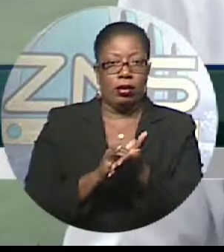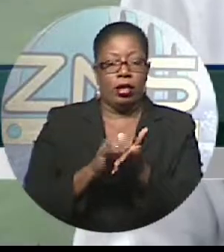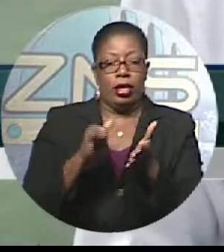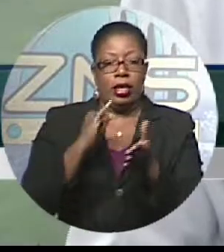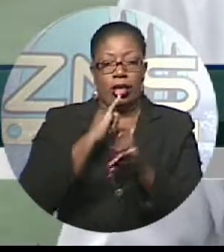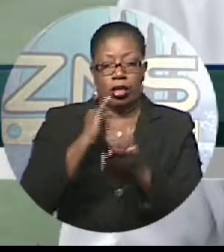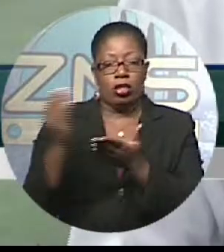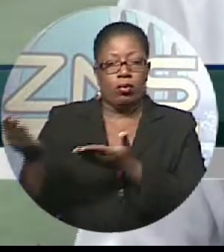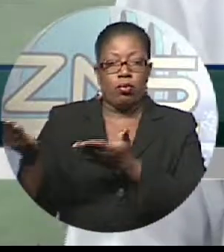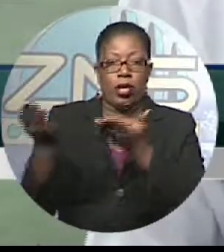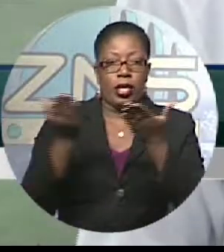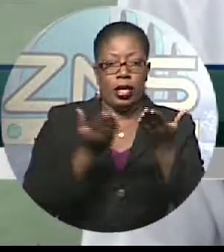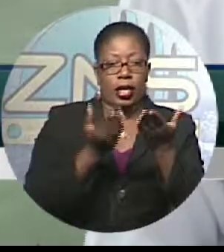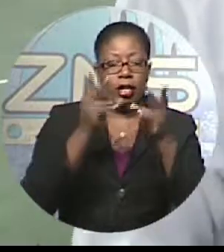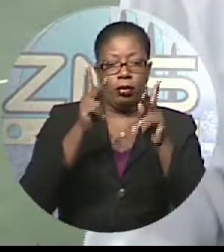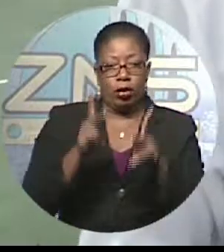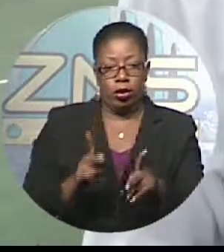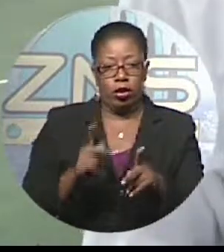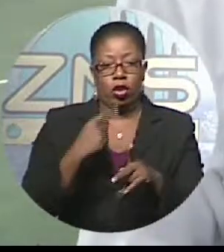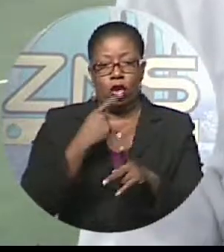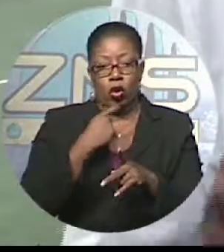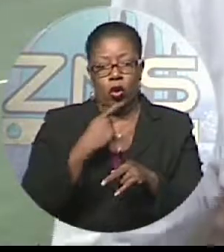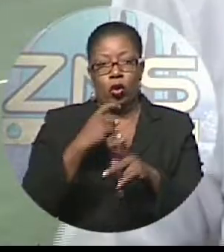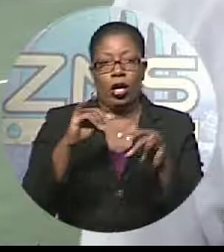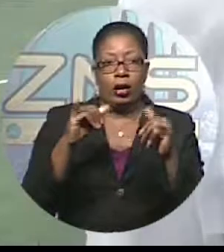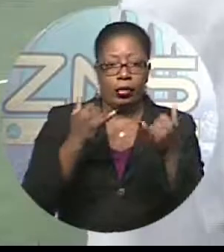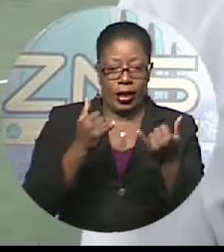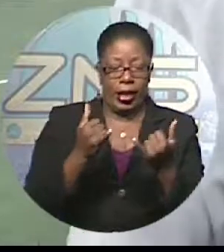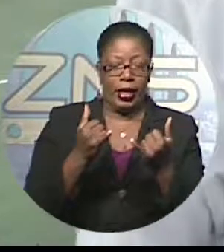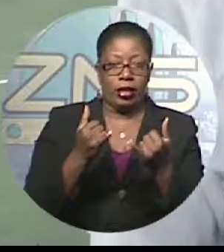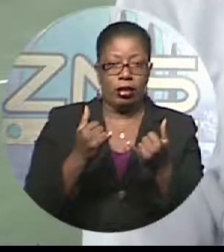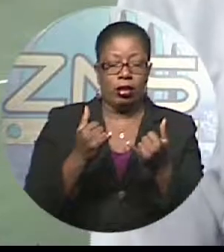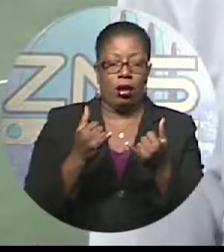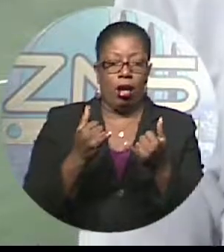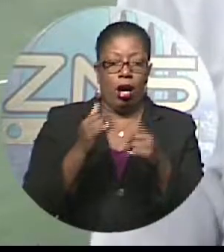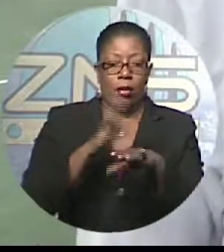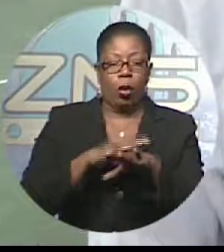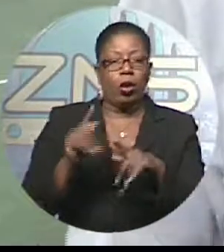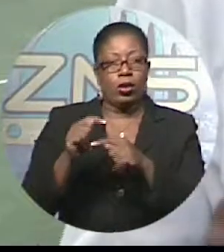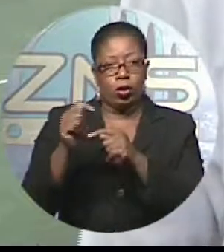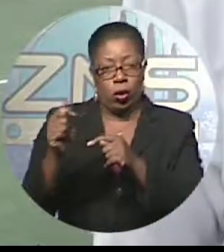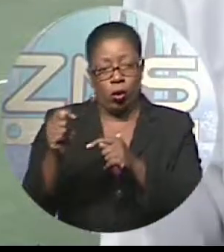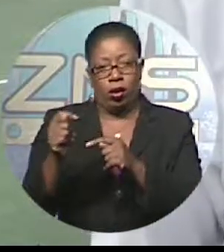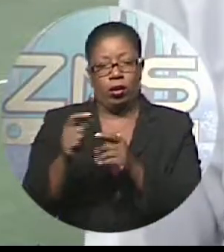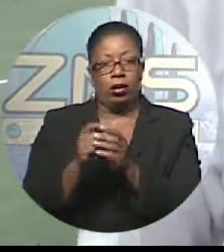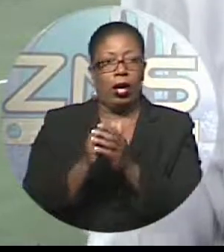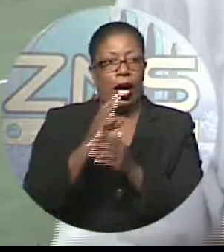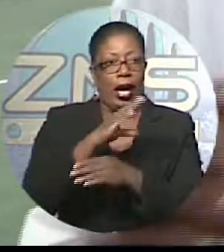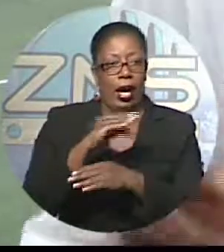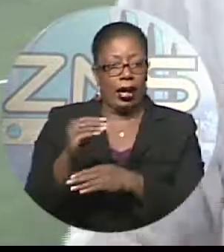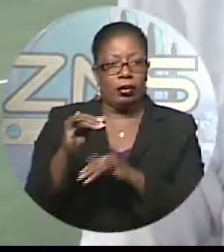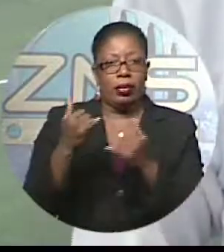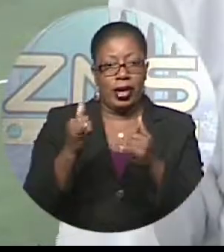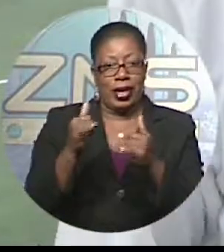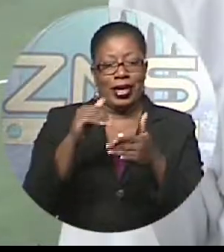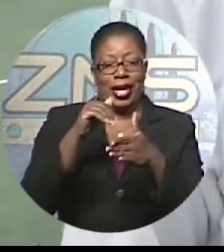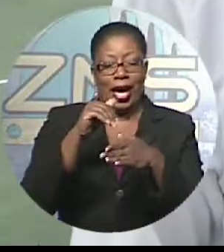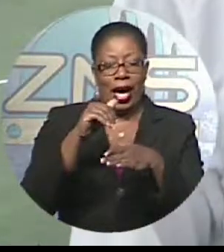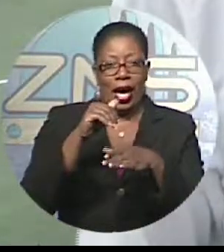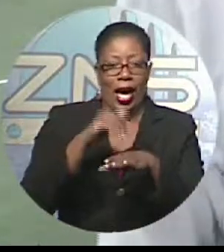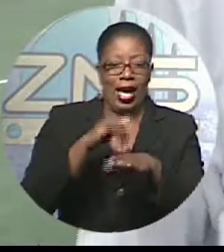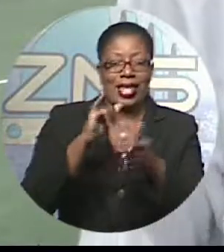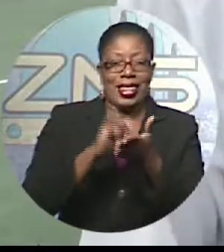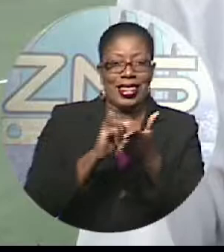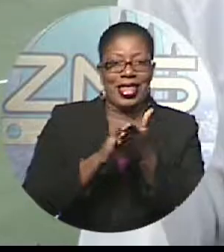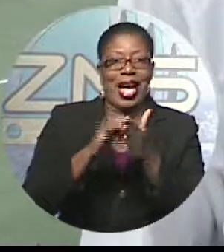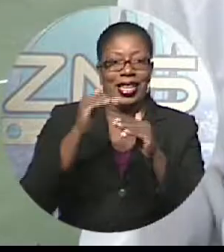in somebody who's played on tour to give them all the nuances of playing at a very high level,